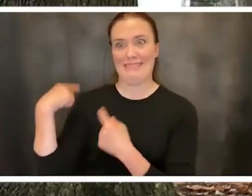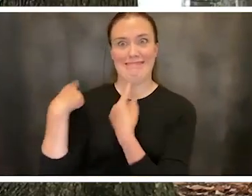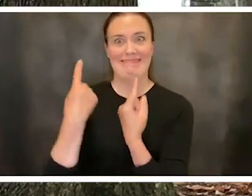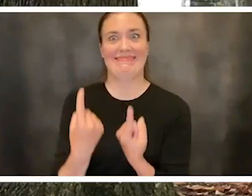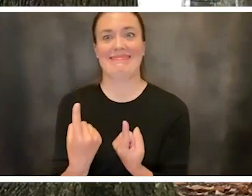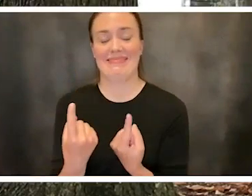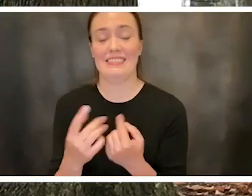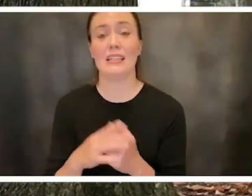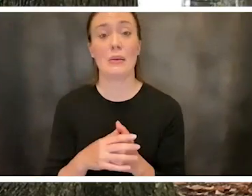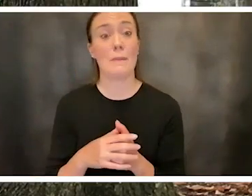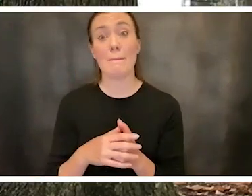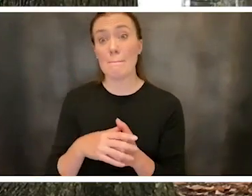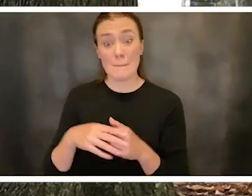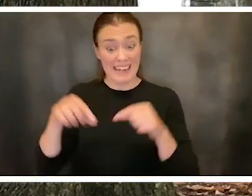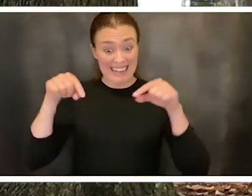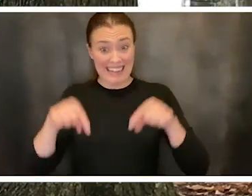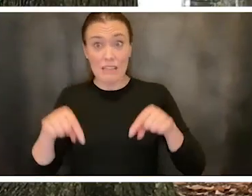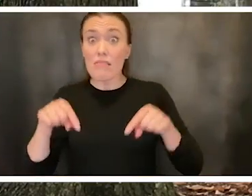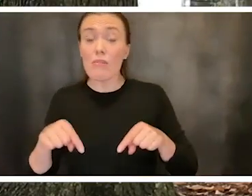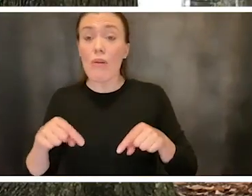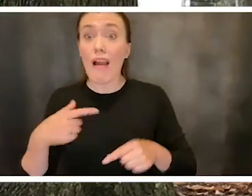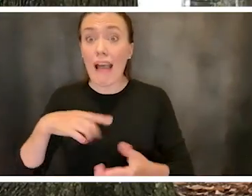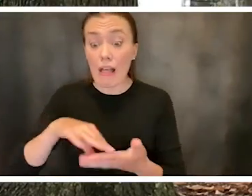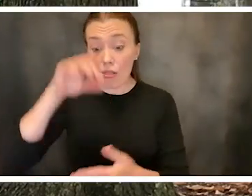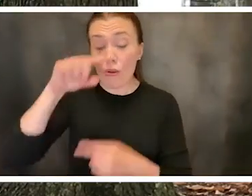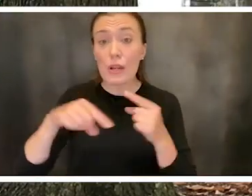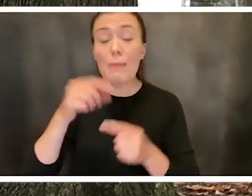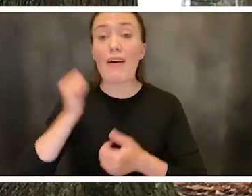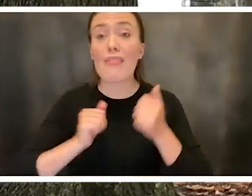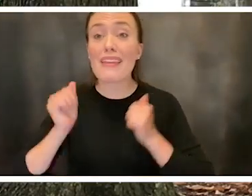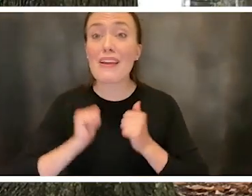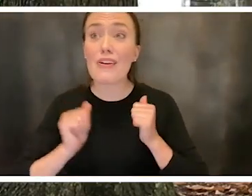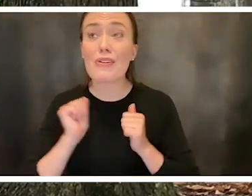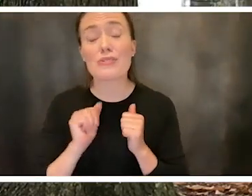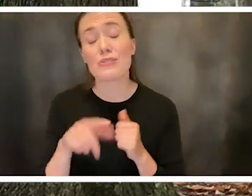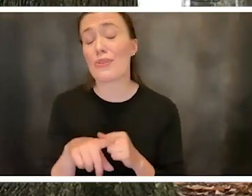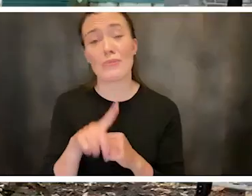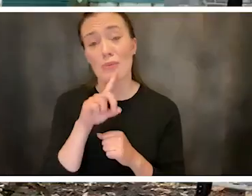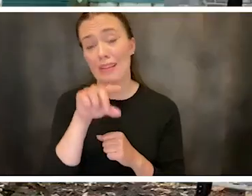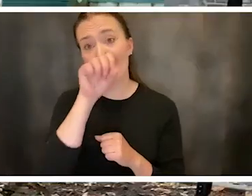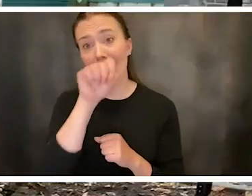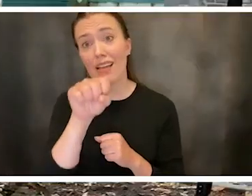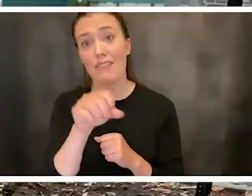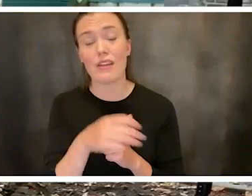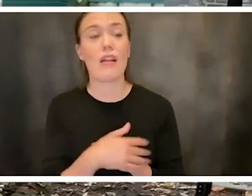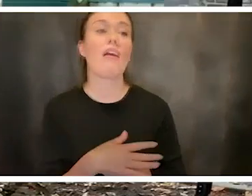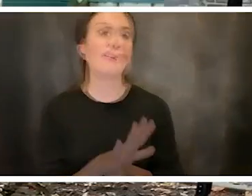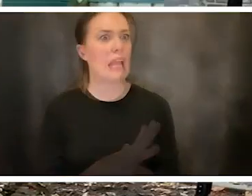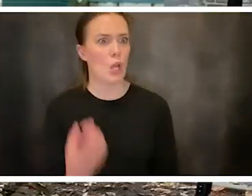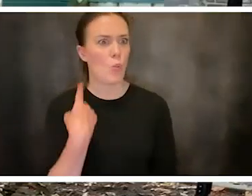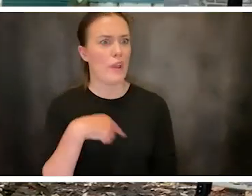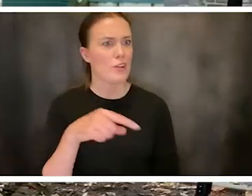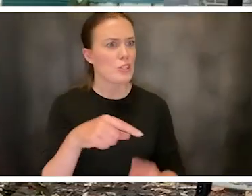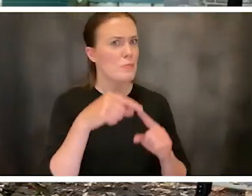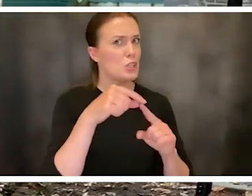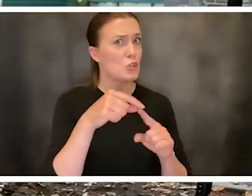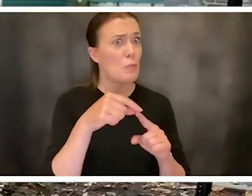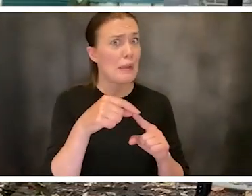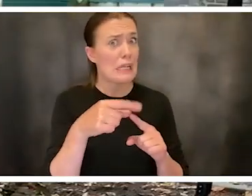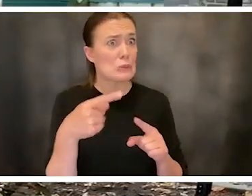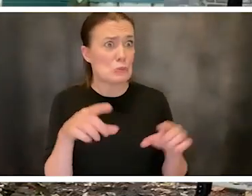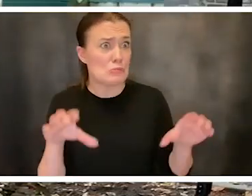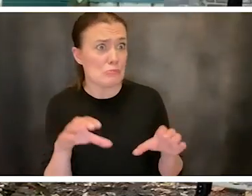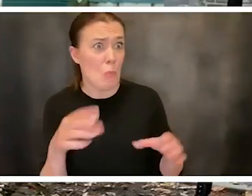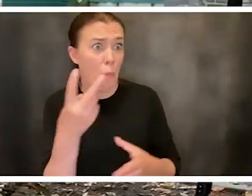me. This is how I learned about theater as a kid, and it's just so dear to my heart for that. Well, and so unique that McCarter does both. It's actually very unique